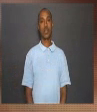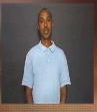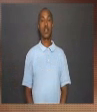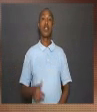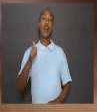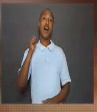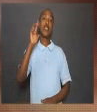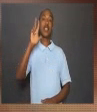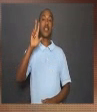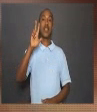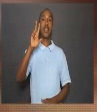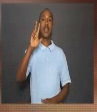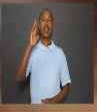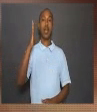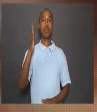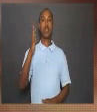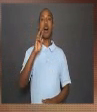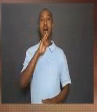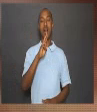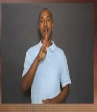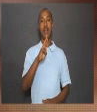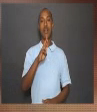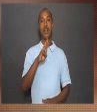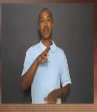other 3 kinds are